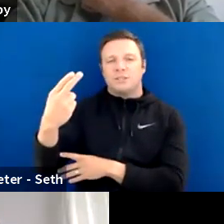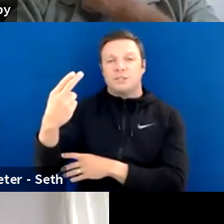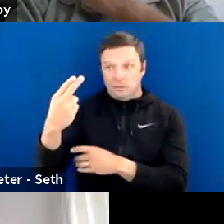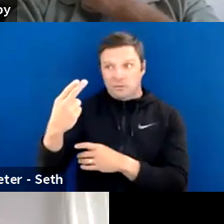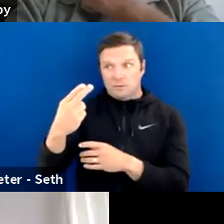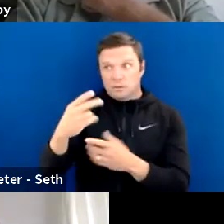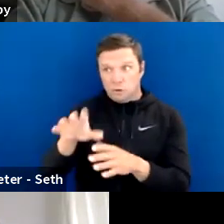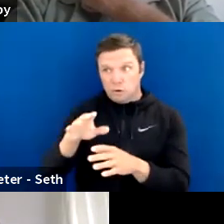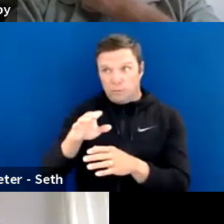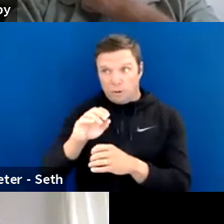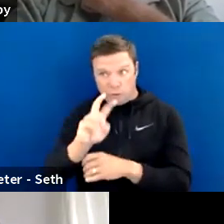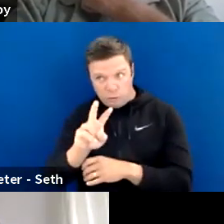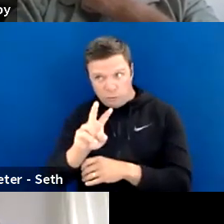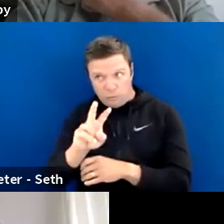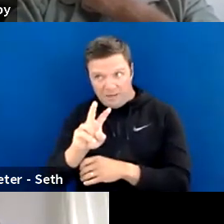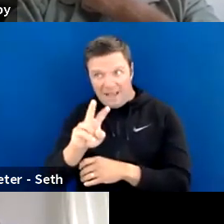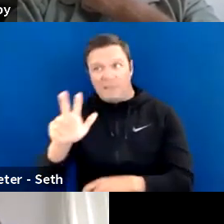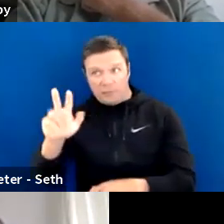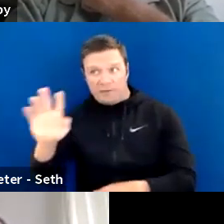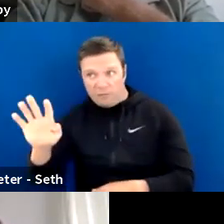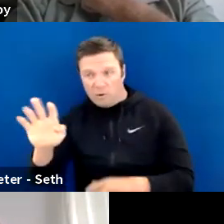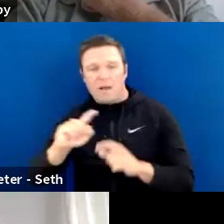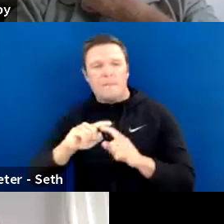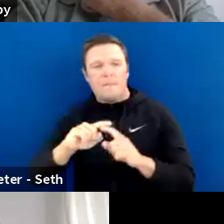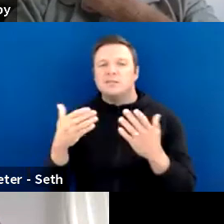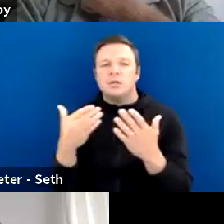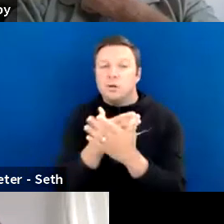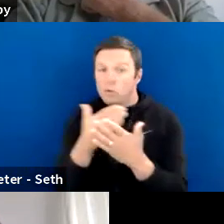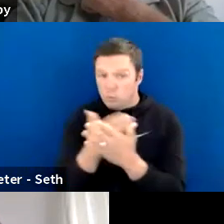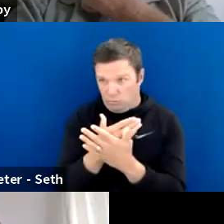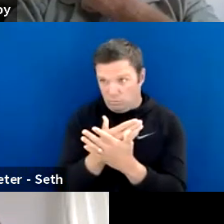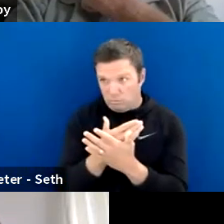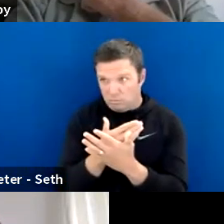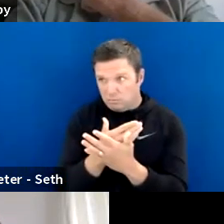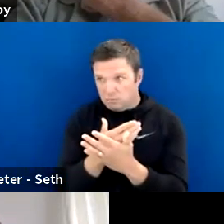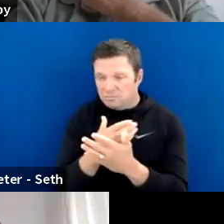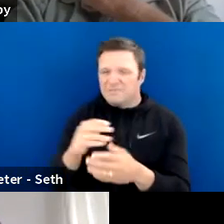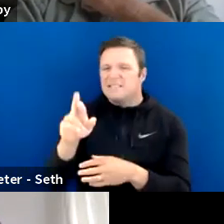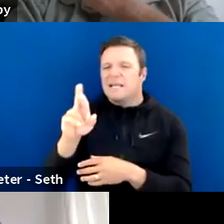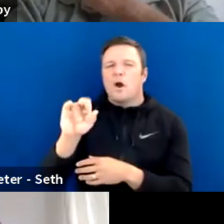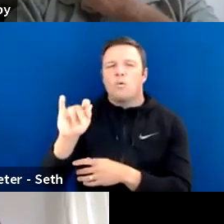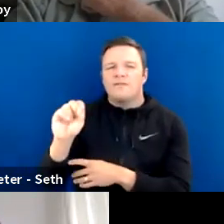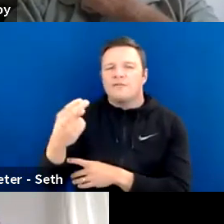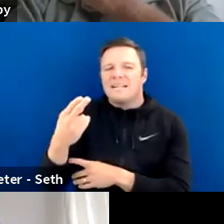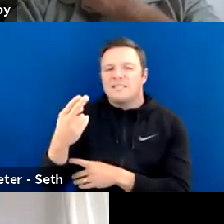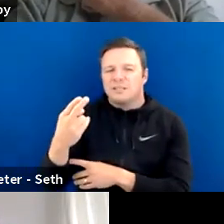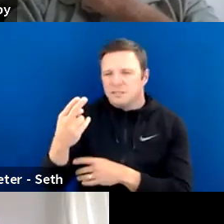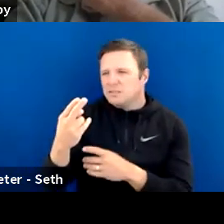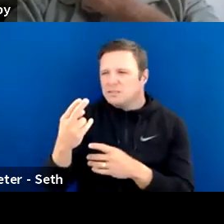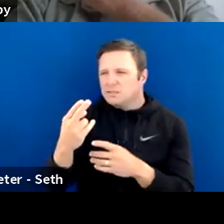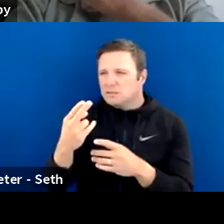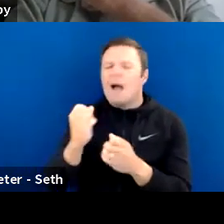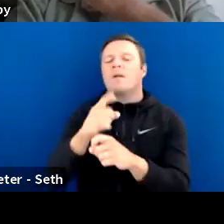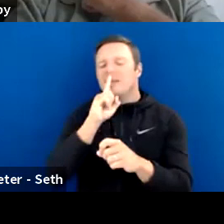and 4, but it would be a refresher. If I would be doing a refresher, in other words. I just want to make sure that I